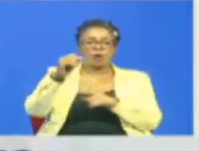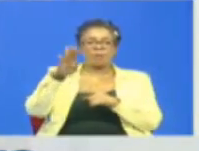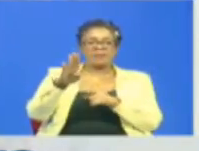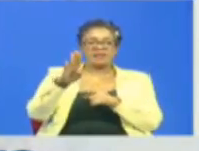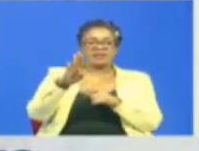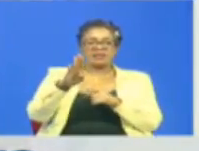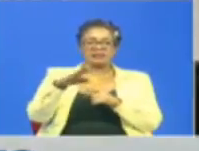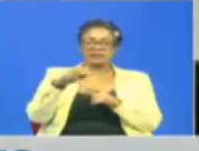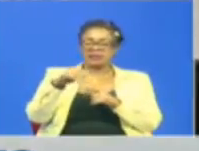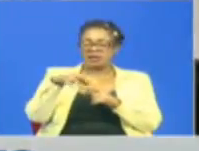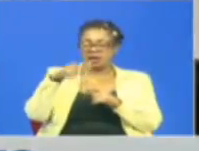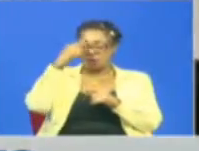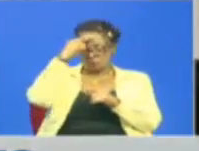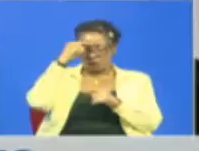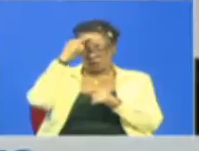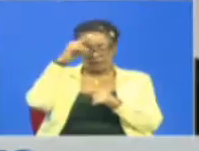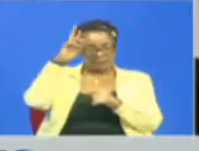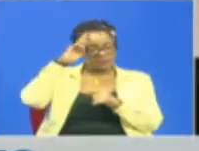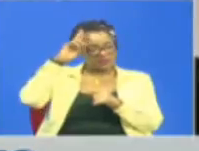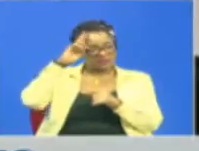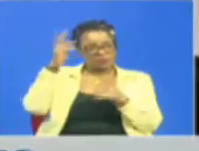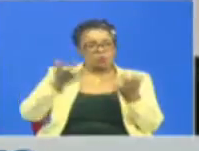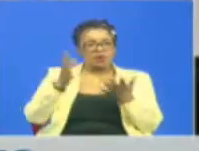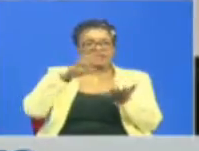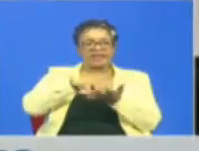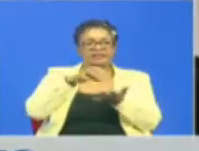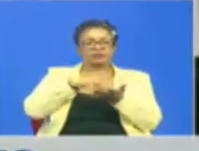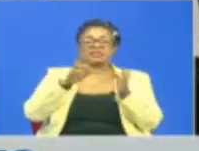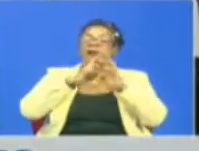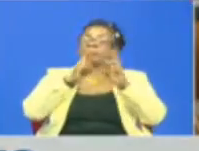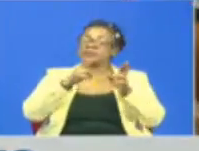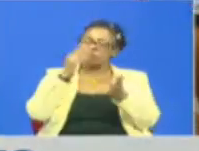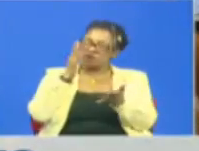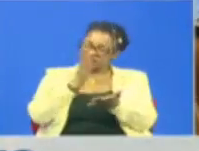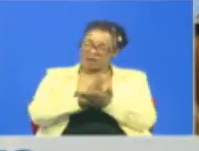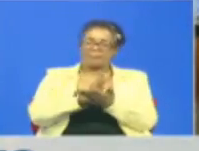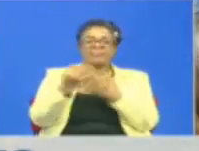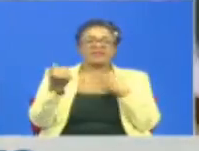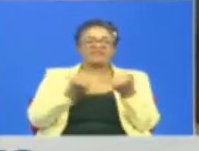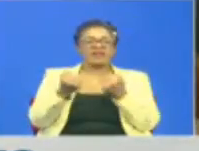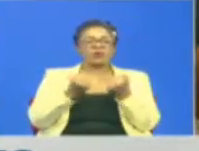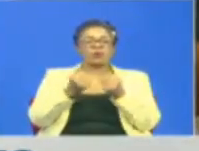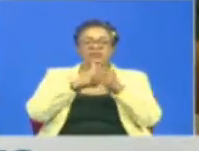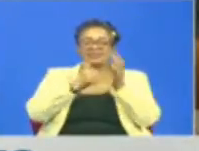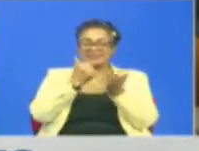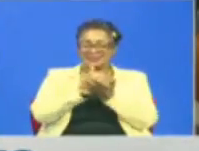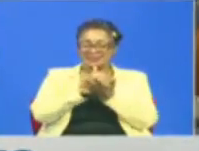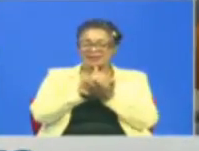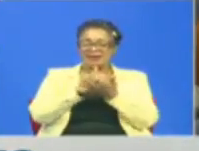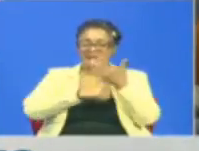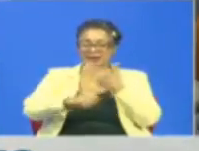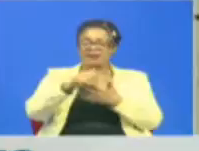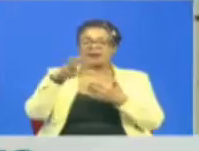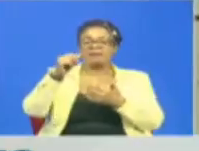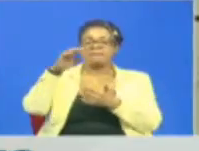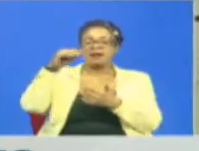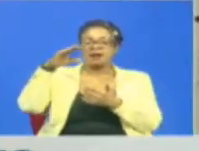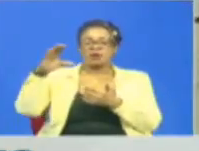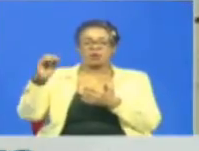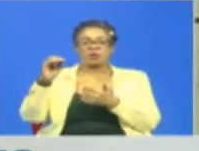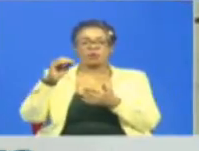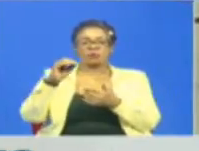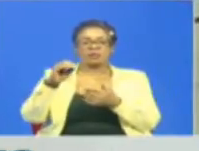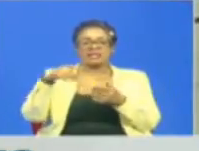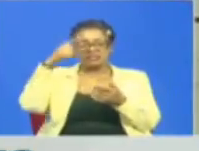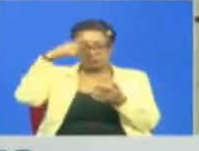Rongai Police Station, where the case was reported, confirmed that the vehicle was registered under Amaco Insurance Company as its policy